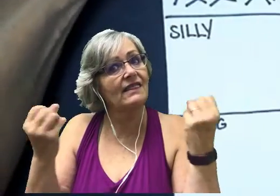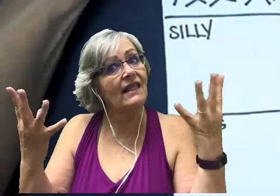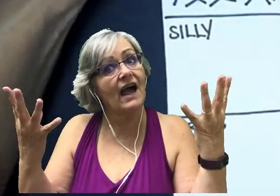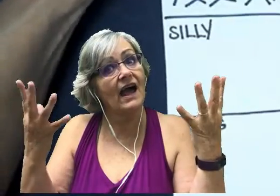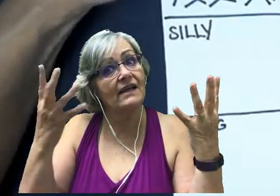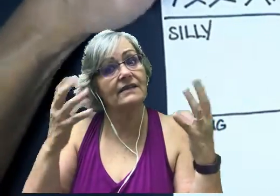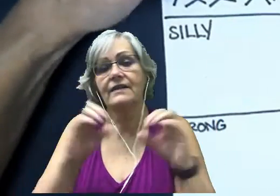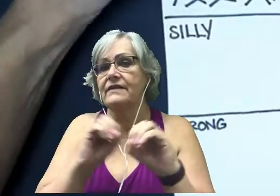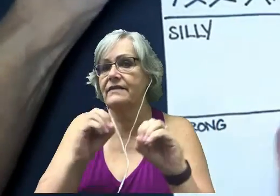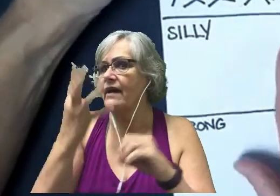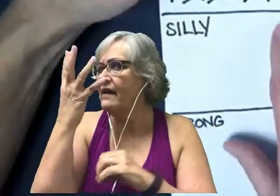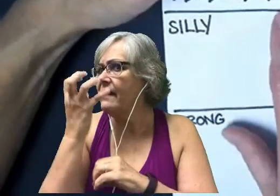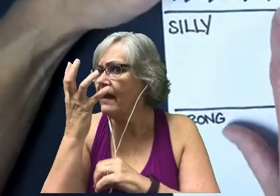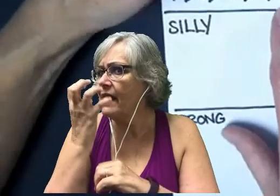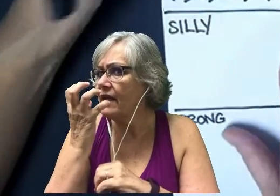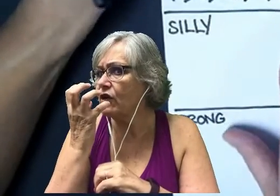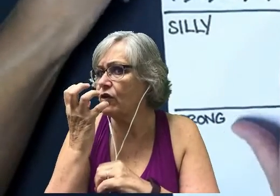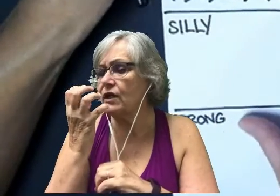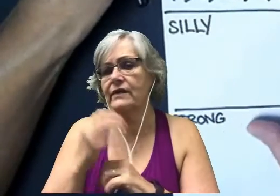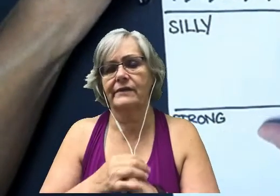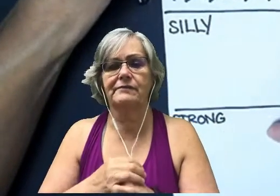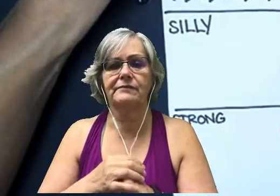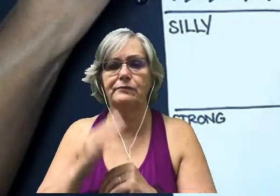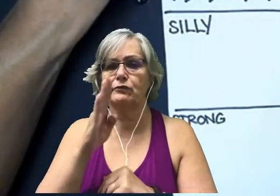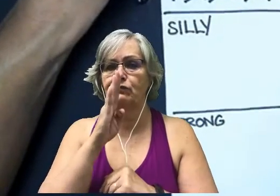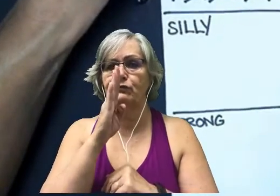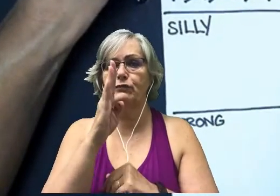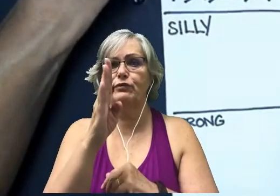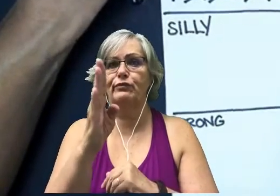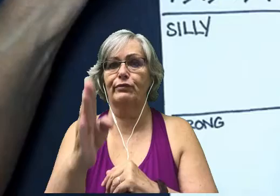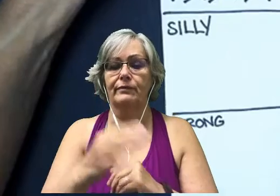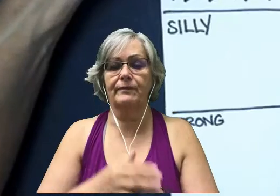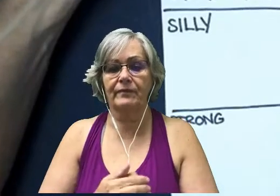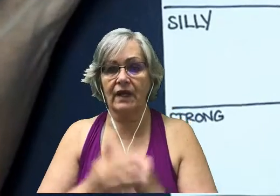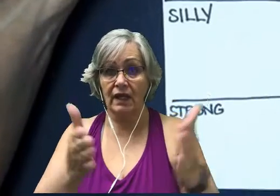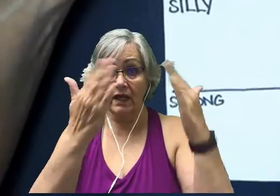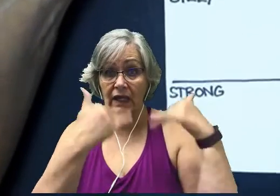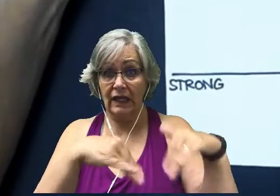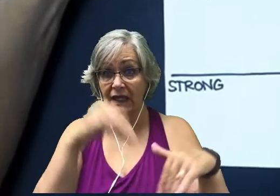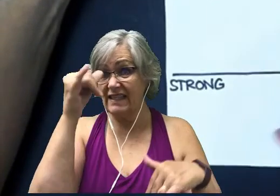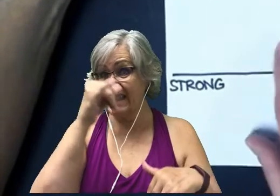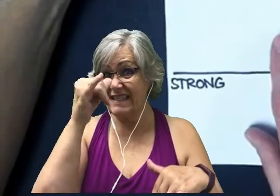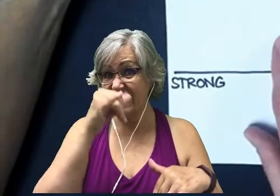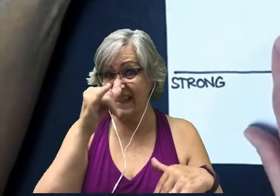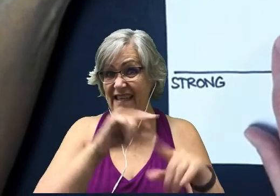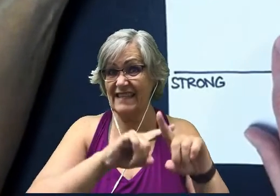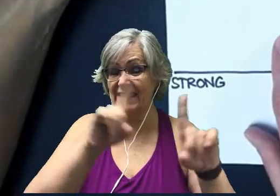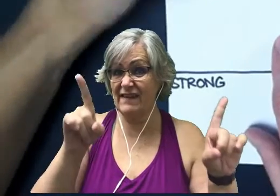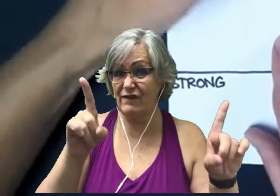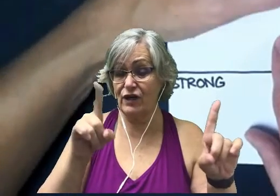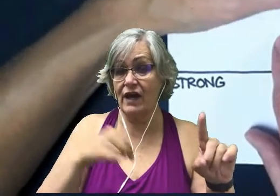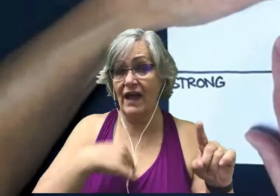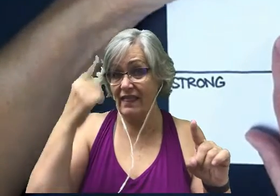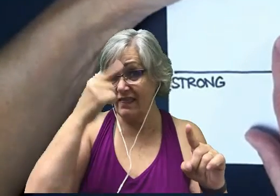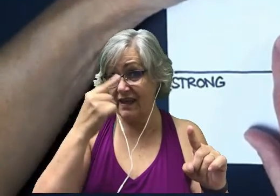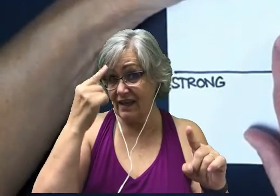too crazy and nothing too angry, just a pretty chill line. Silly, on the other hand,